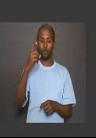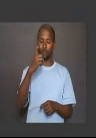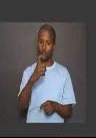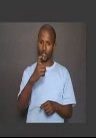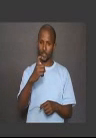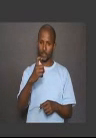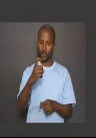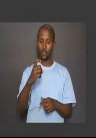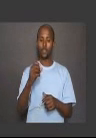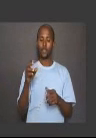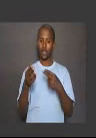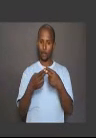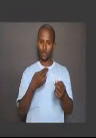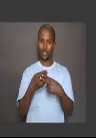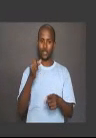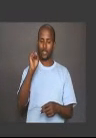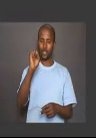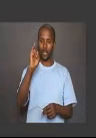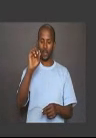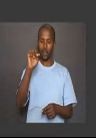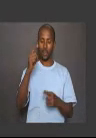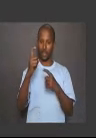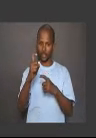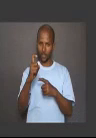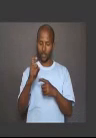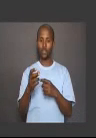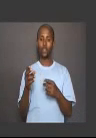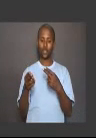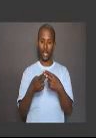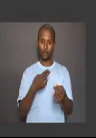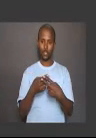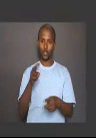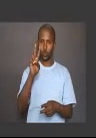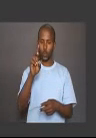times sine x times